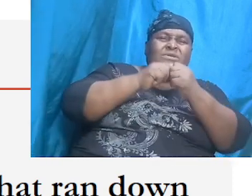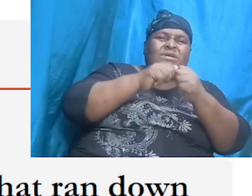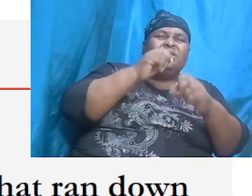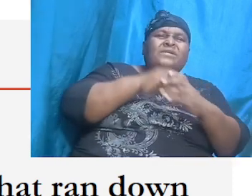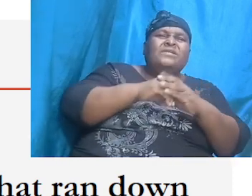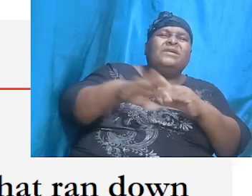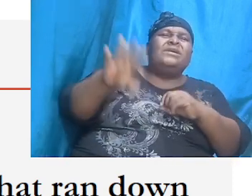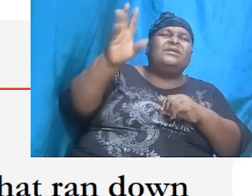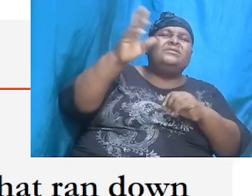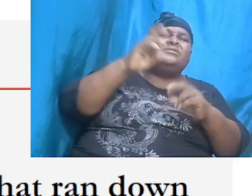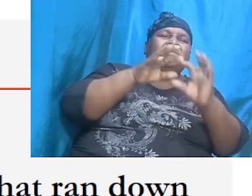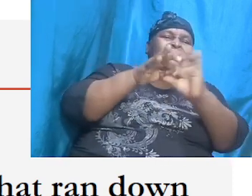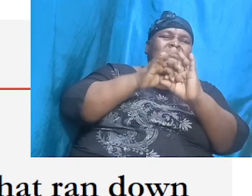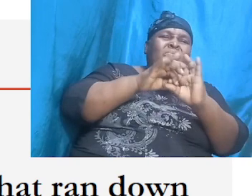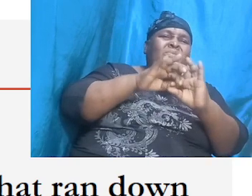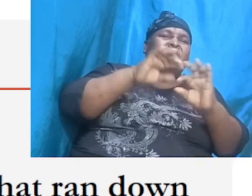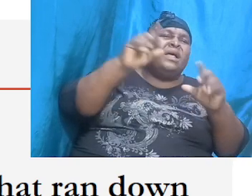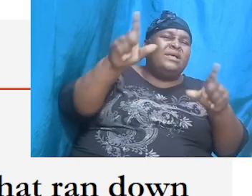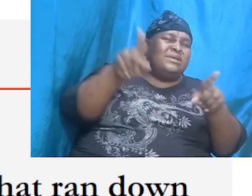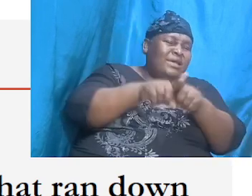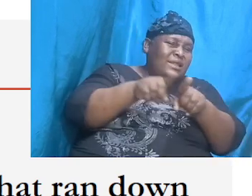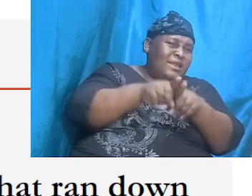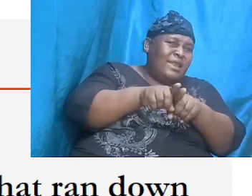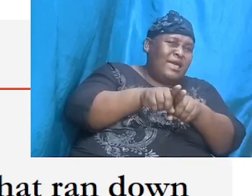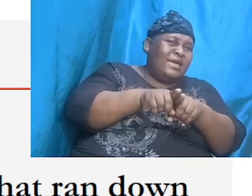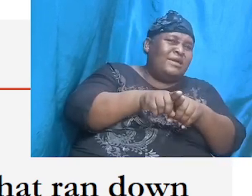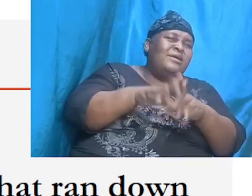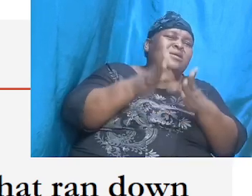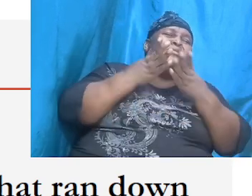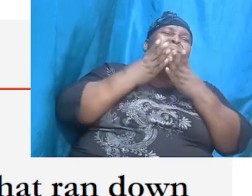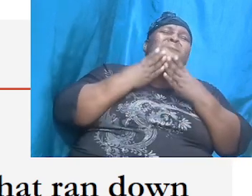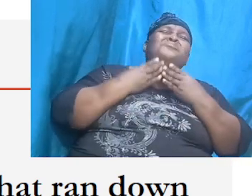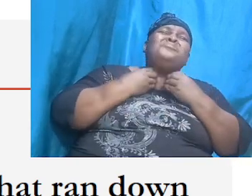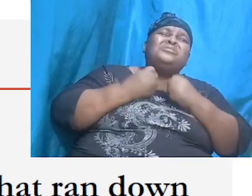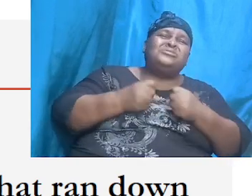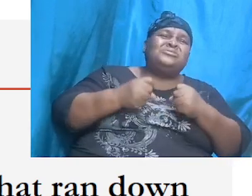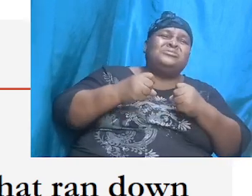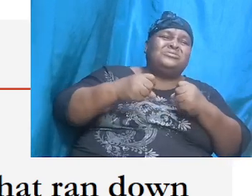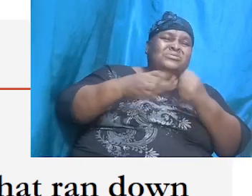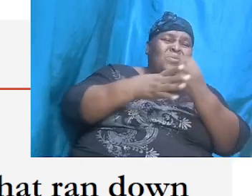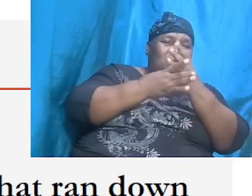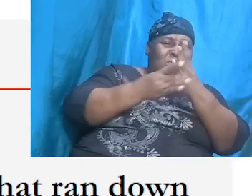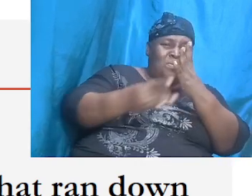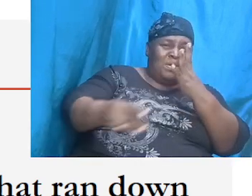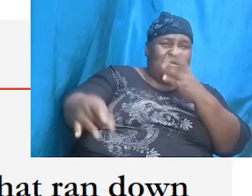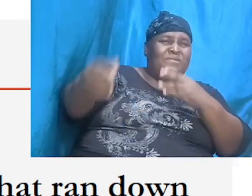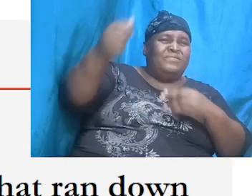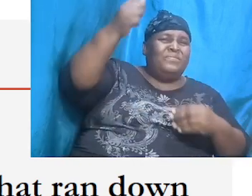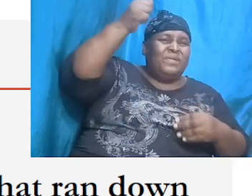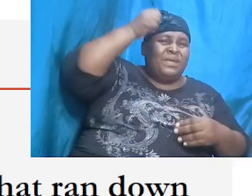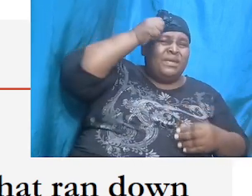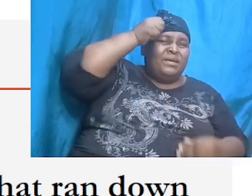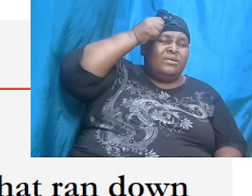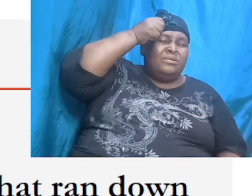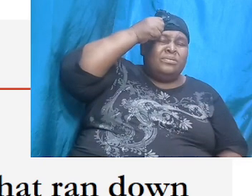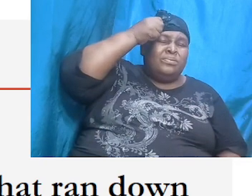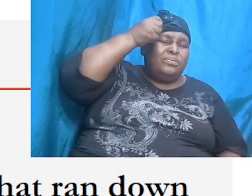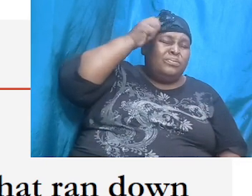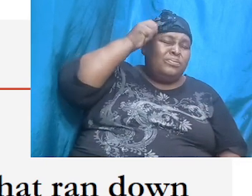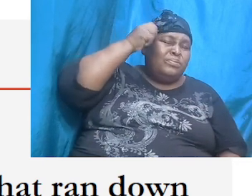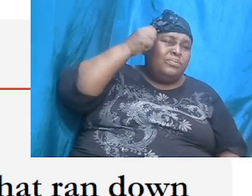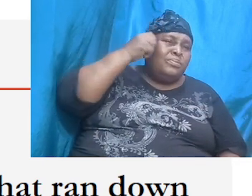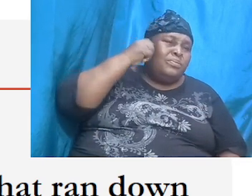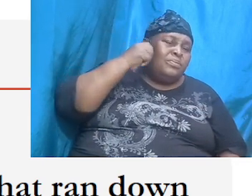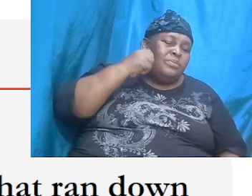like two things. One, it is like the precious ointment upon the head that ran down upon the beard,